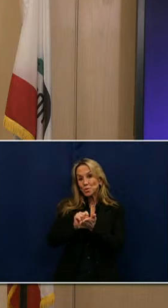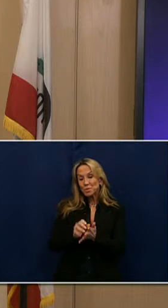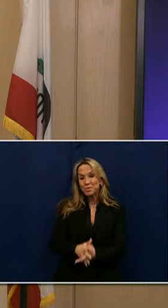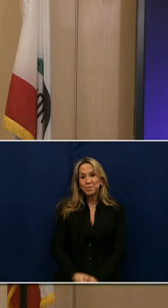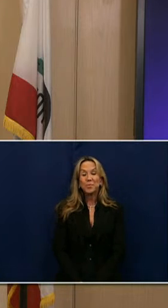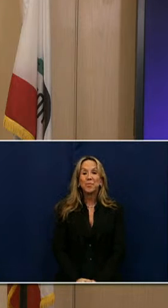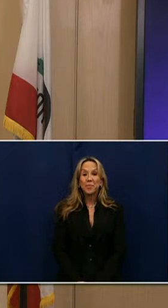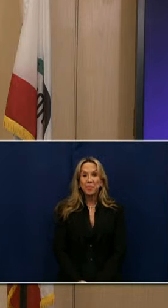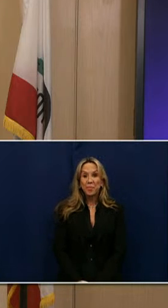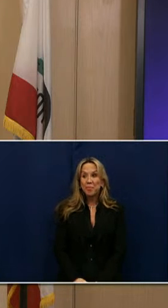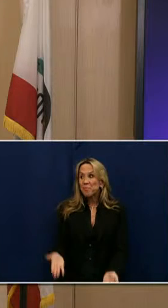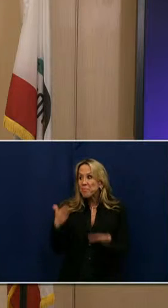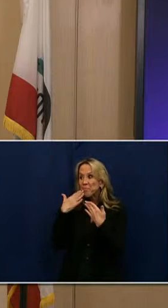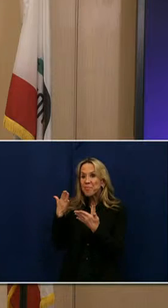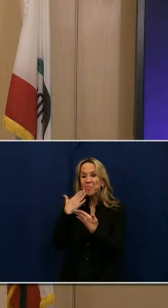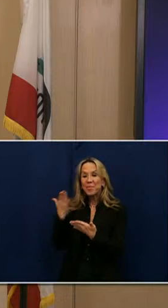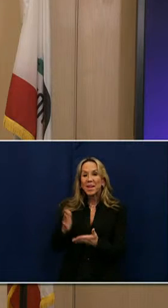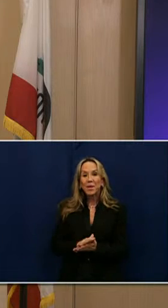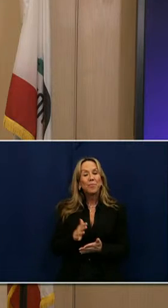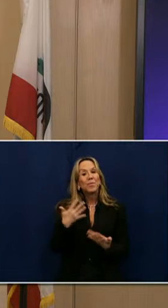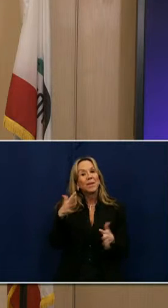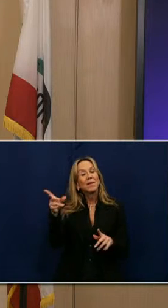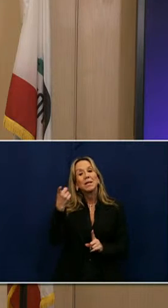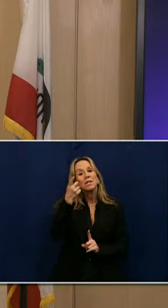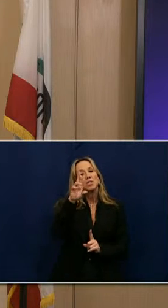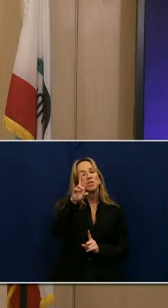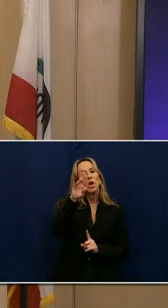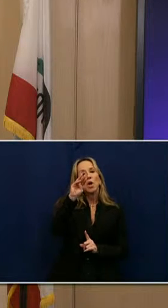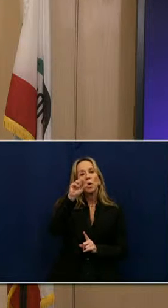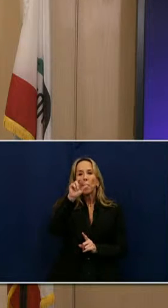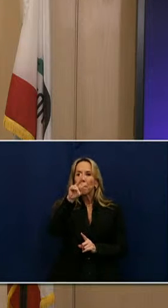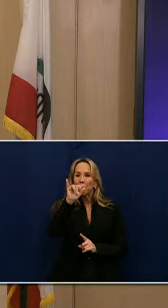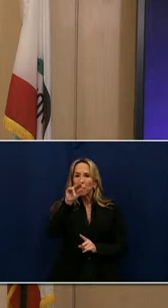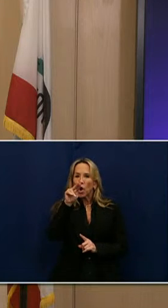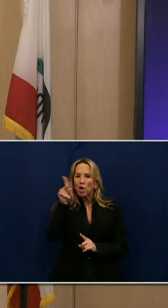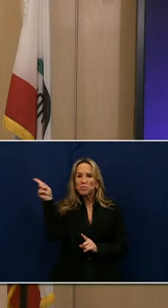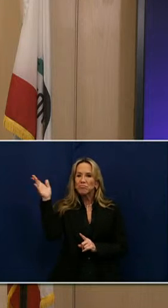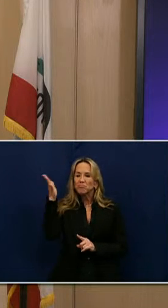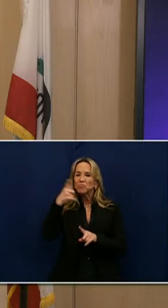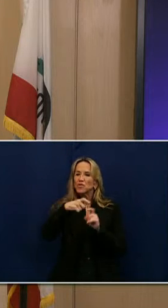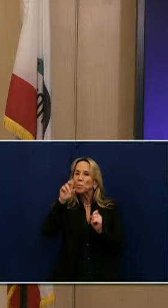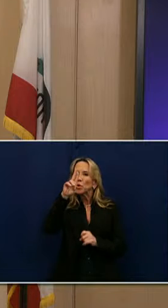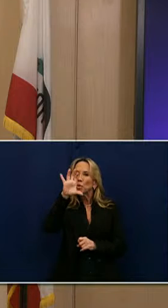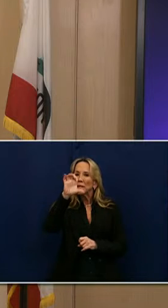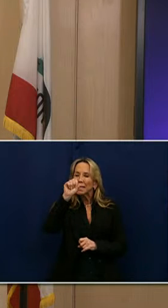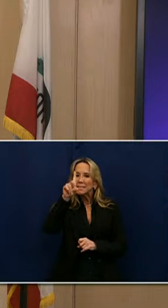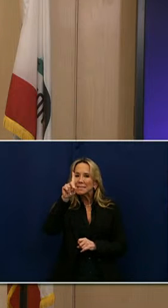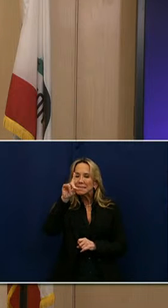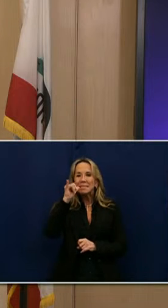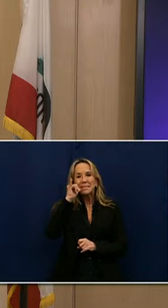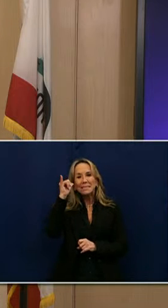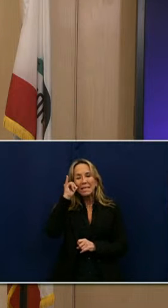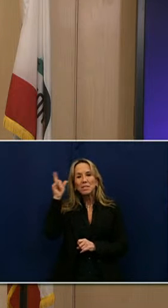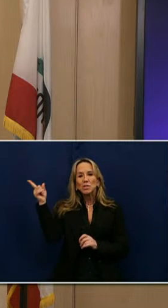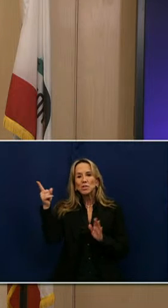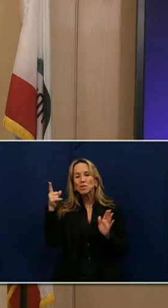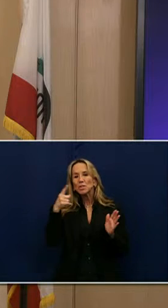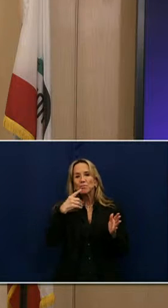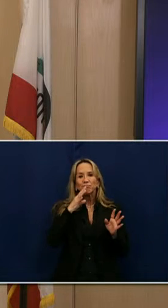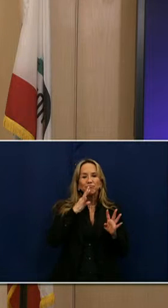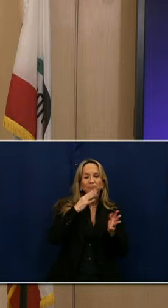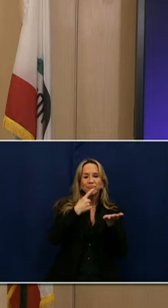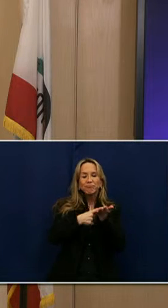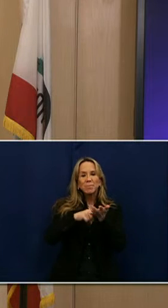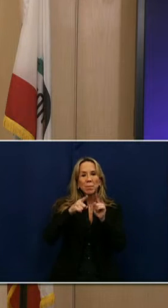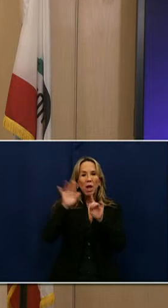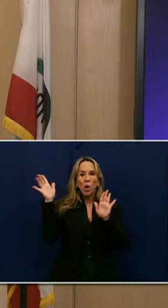Thank you. As we heard from Dr. Martin at UCSD yesterday, her modeling and other modeling is